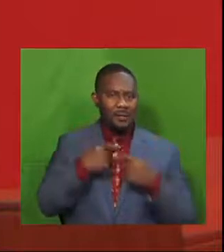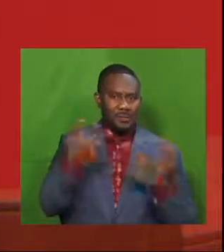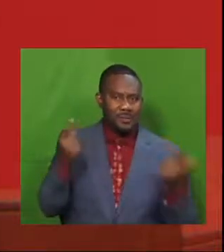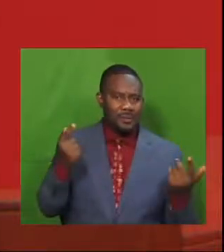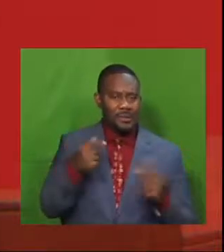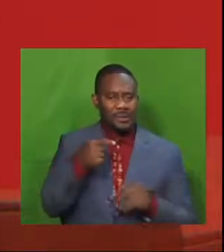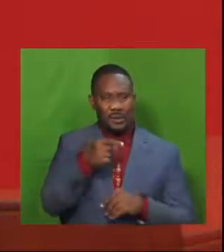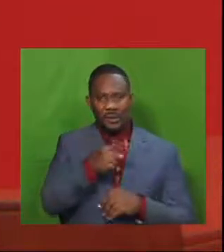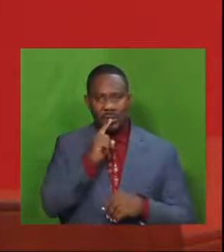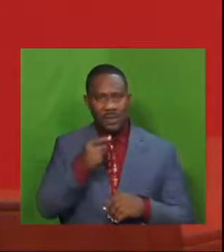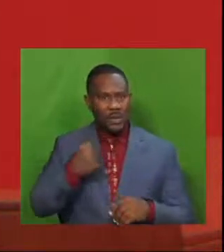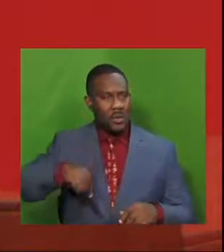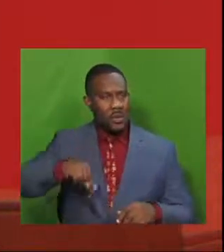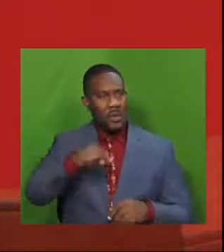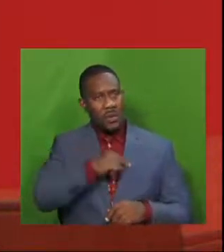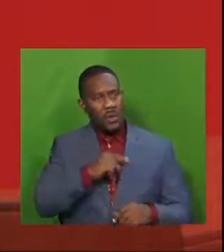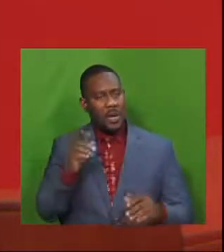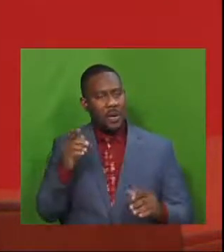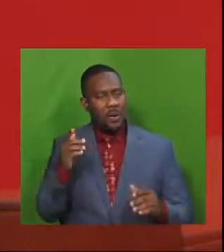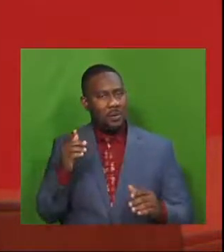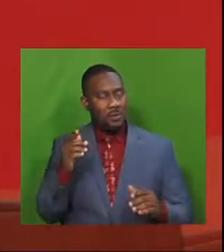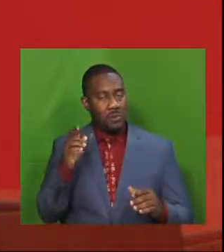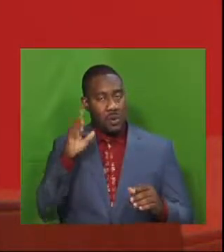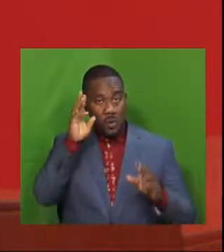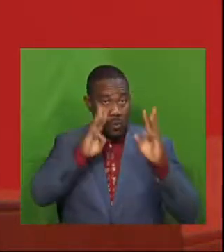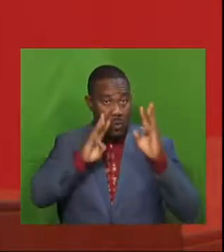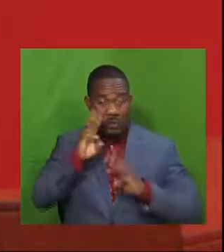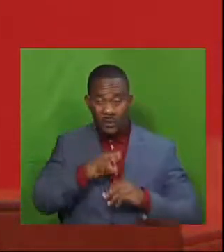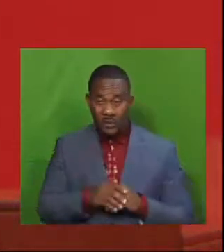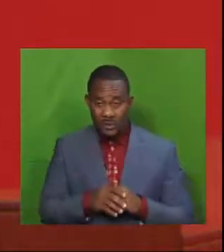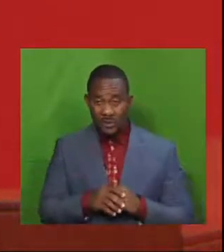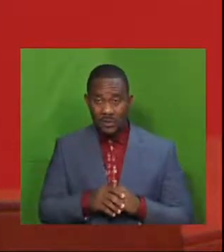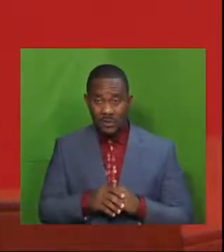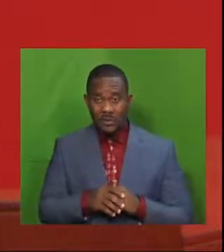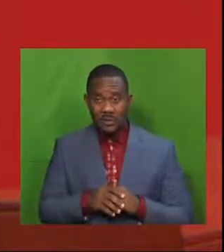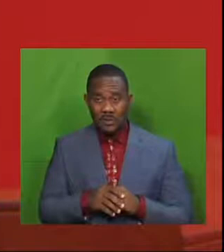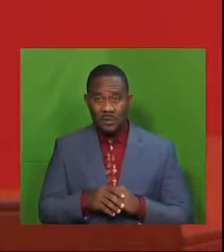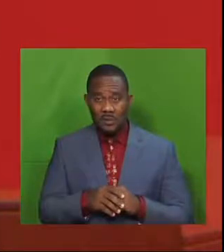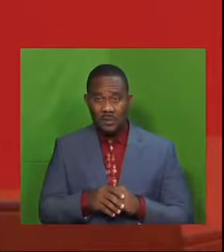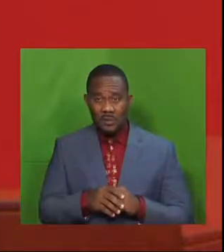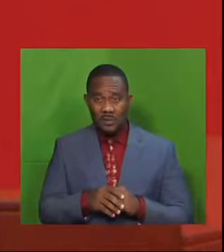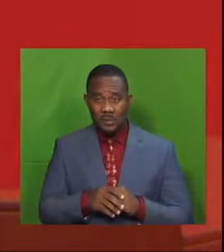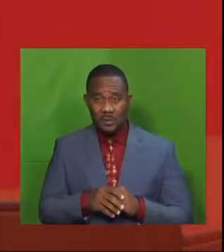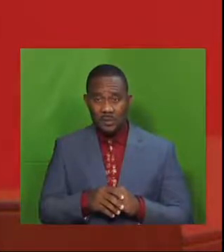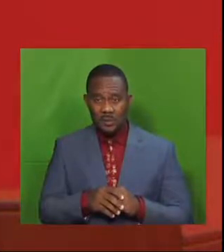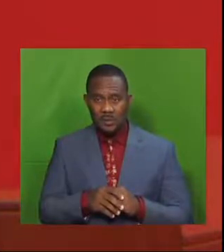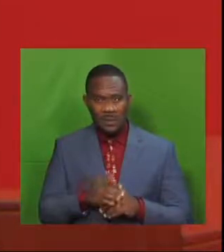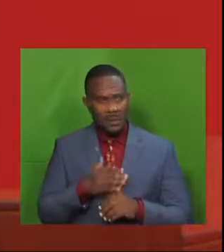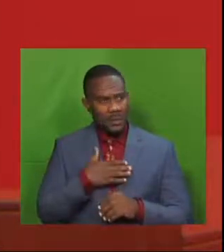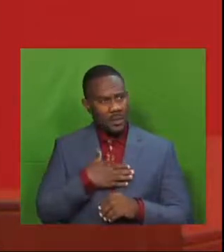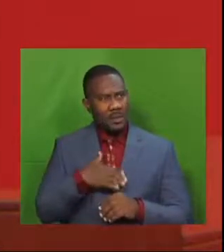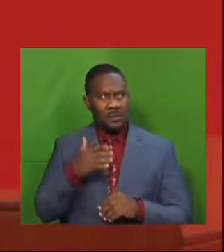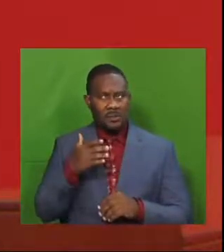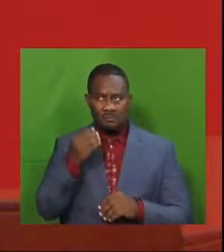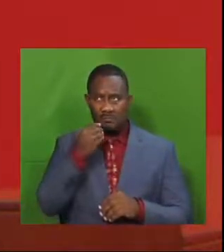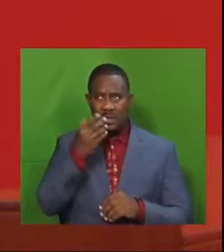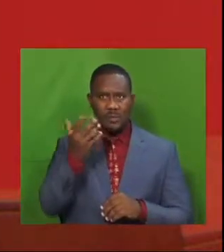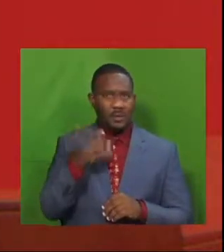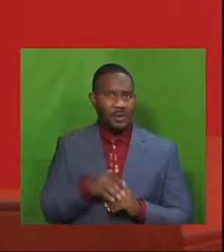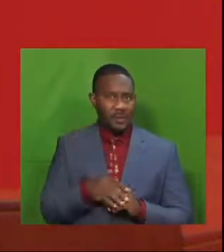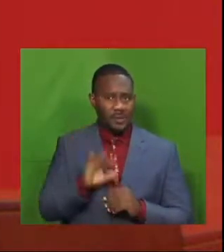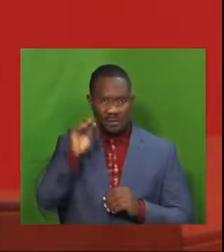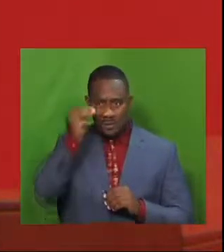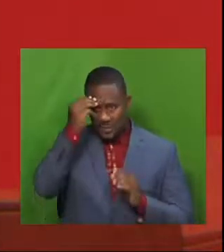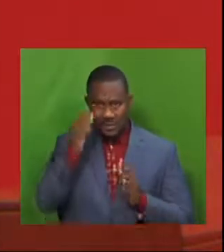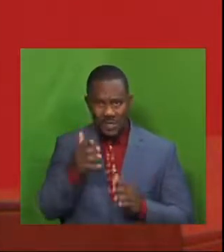said, it's a shared concern for all of us. I believe you raised the issue with Mr. Speaker so that